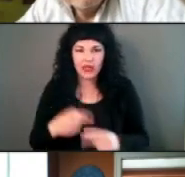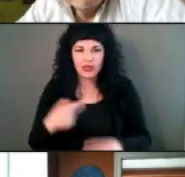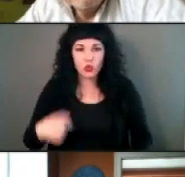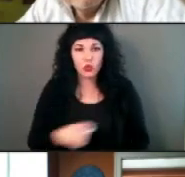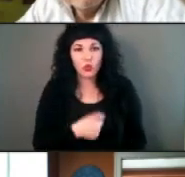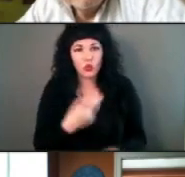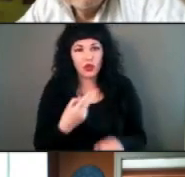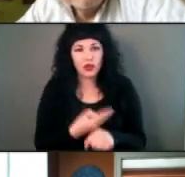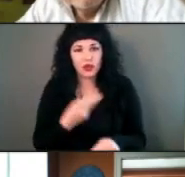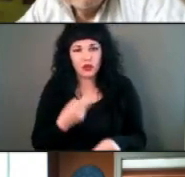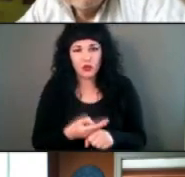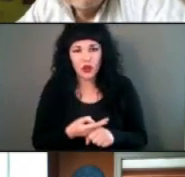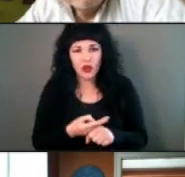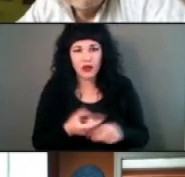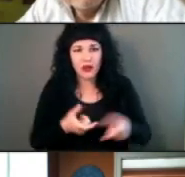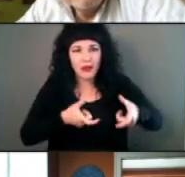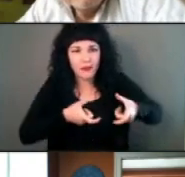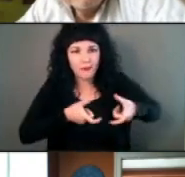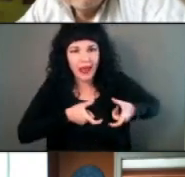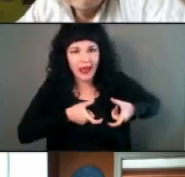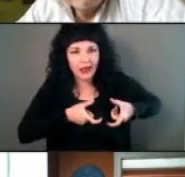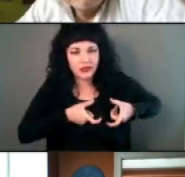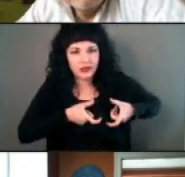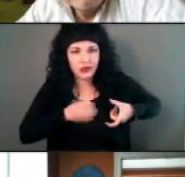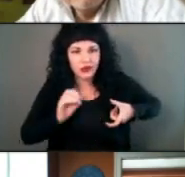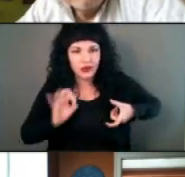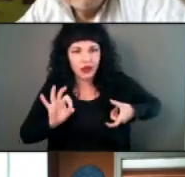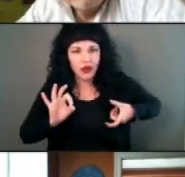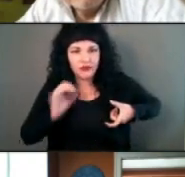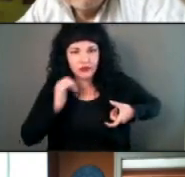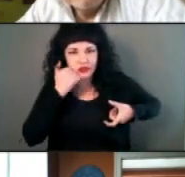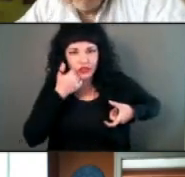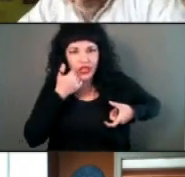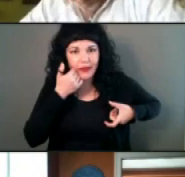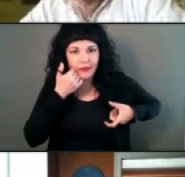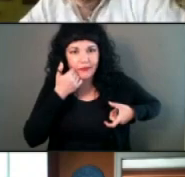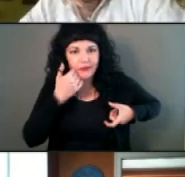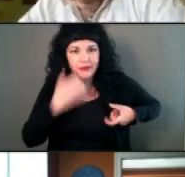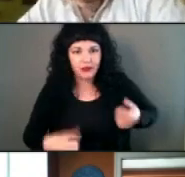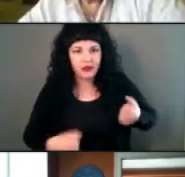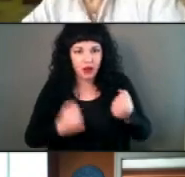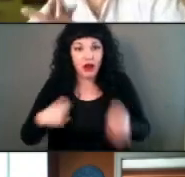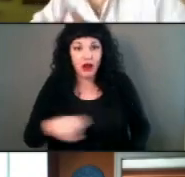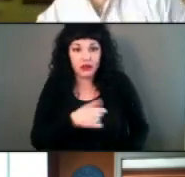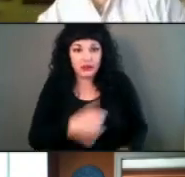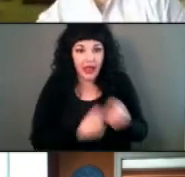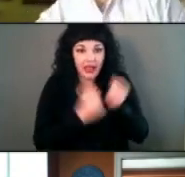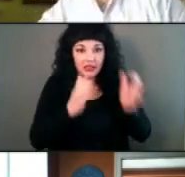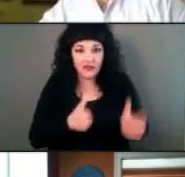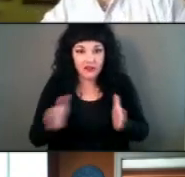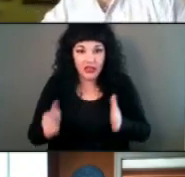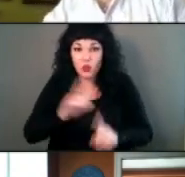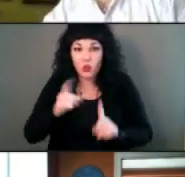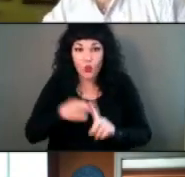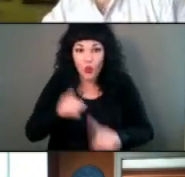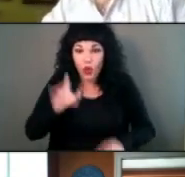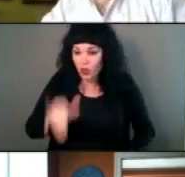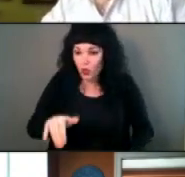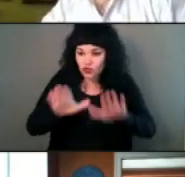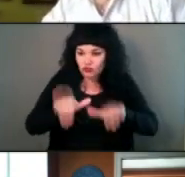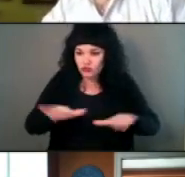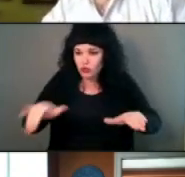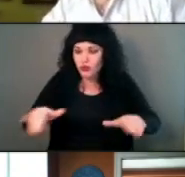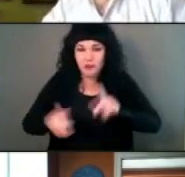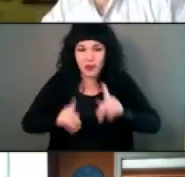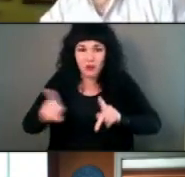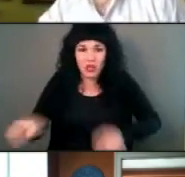they started caging those captives at the border, that we were not out in the street as we are